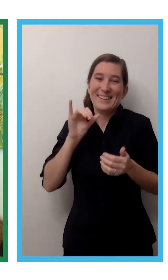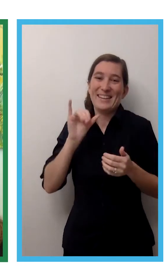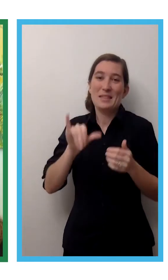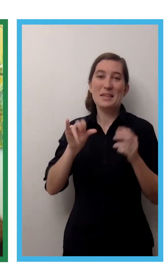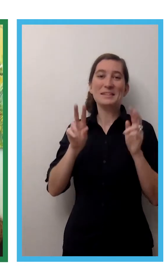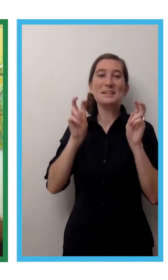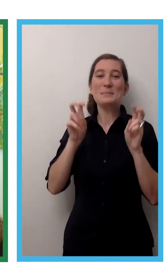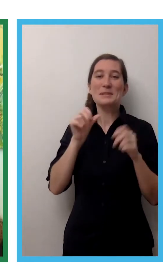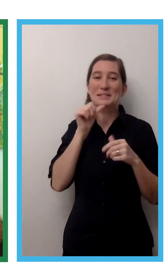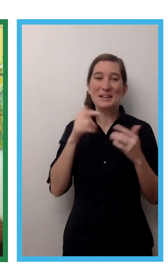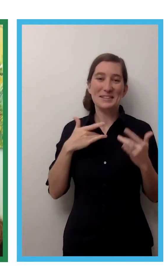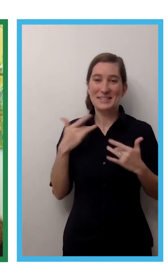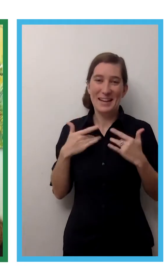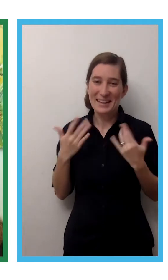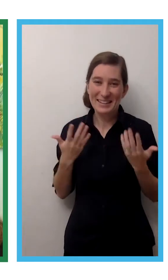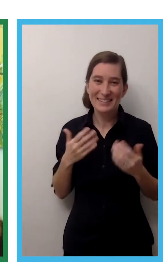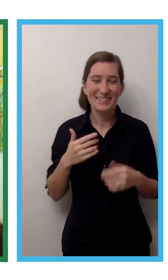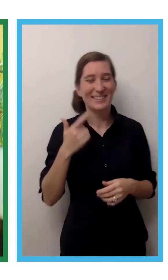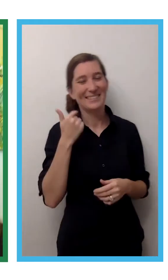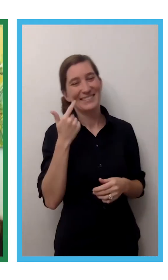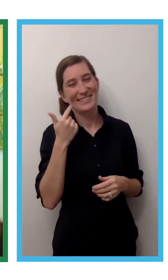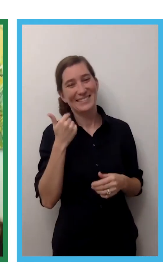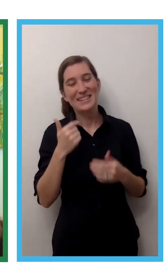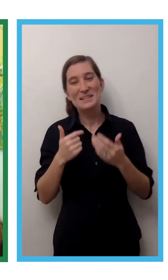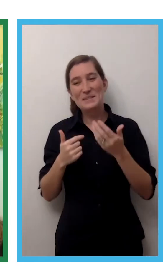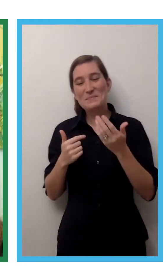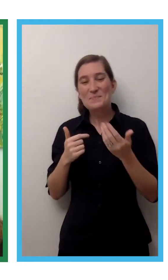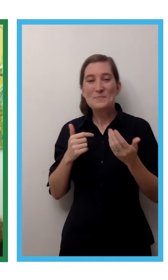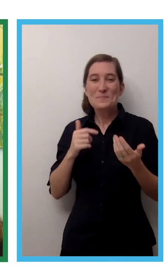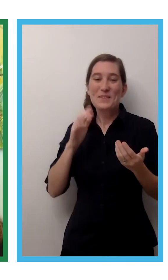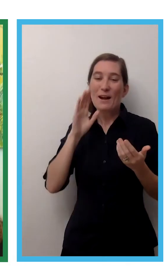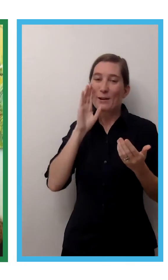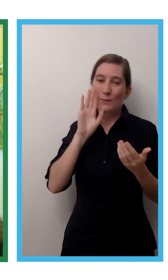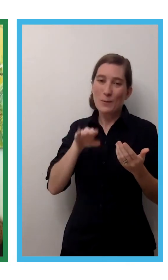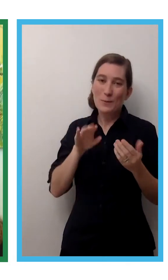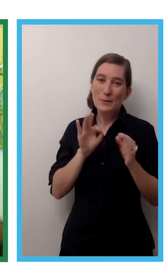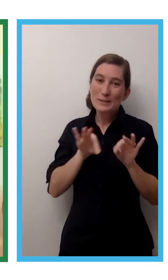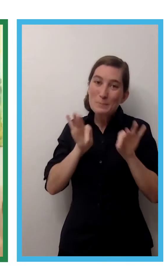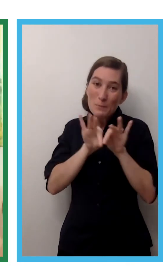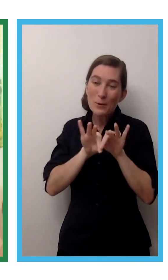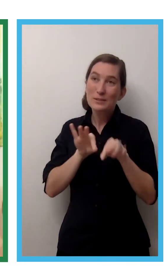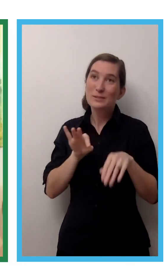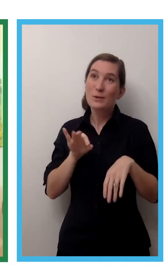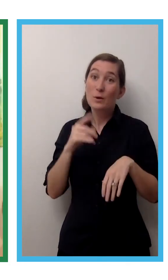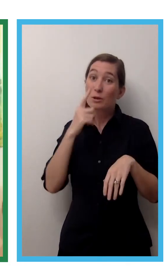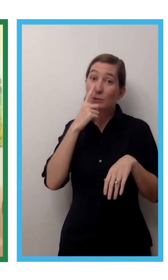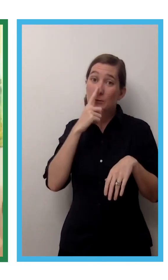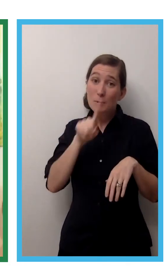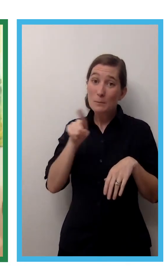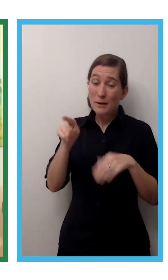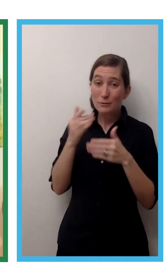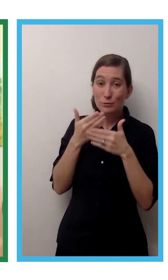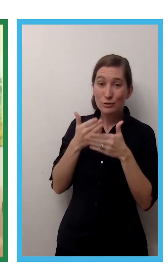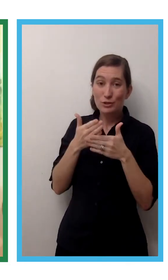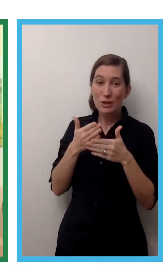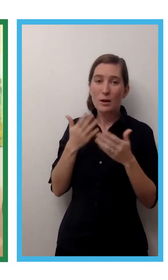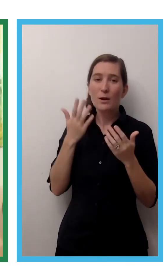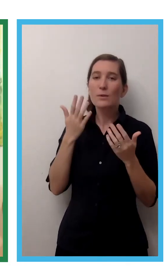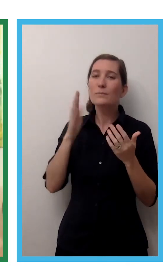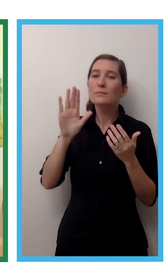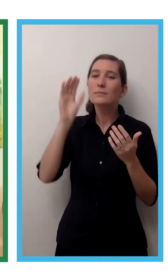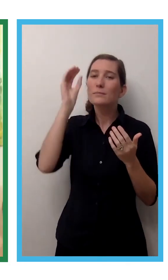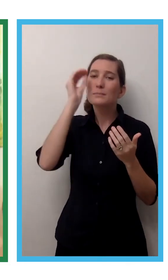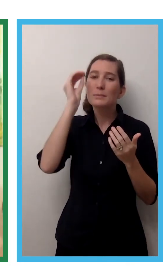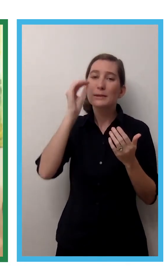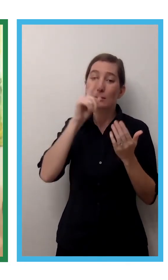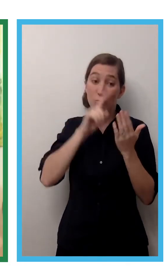important. So please share with us why research is so important in your opinion. Absolutely. I mean, you know,